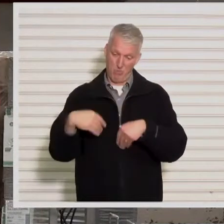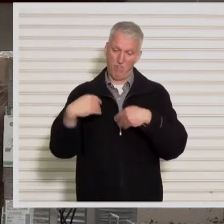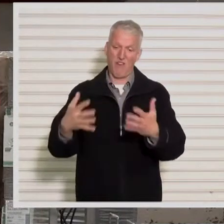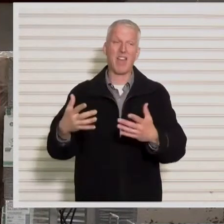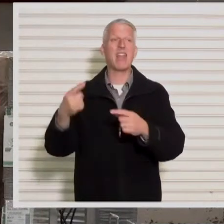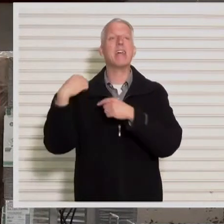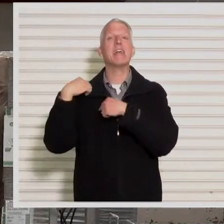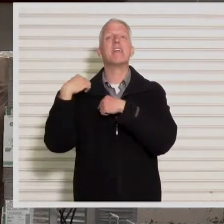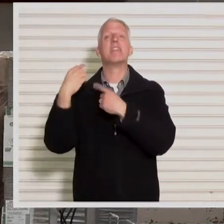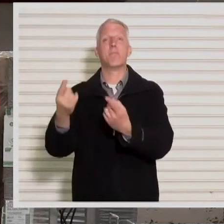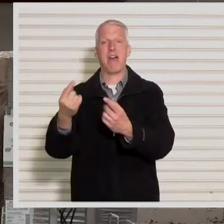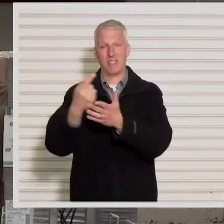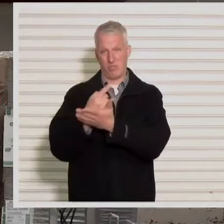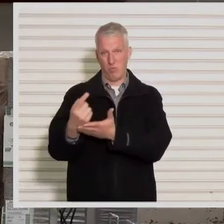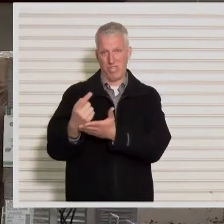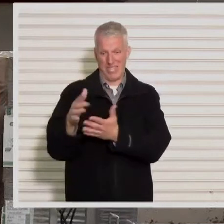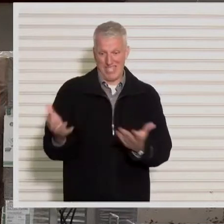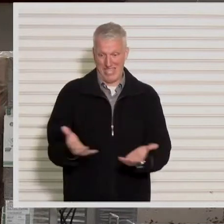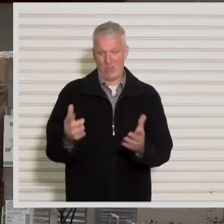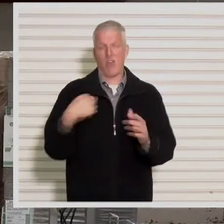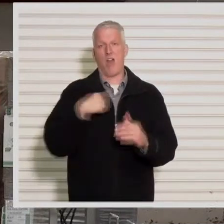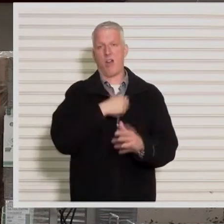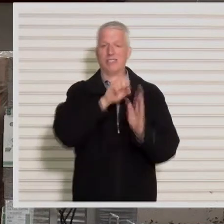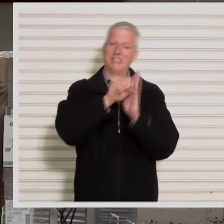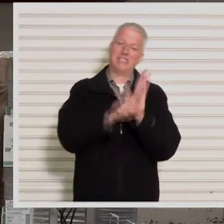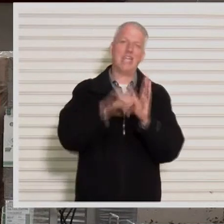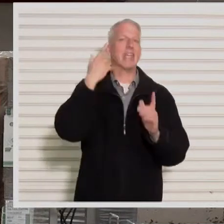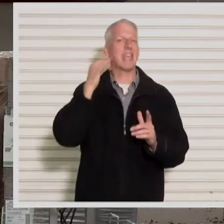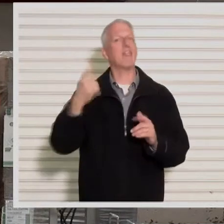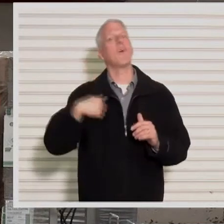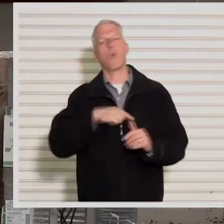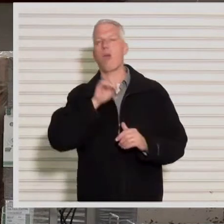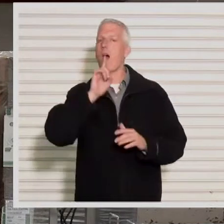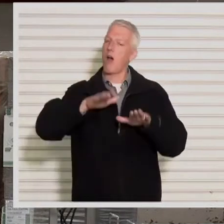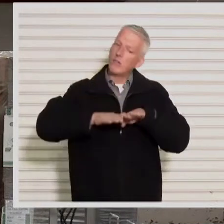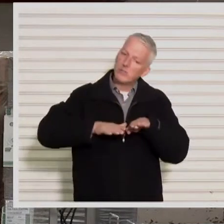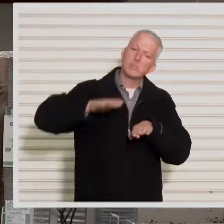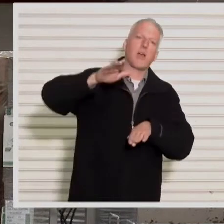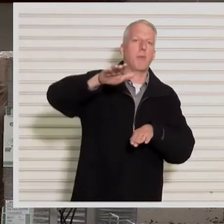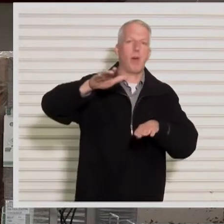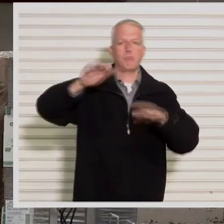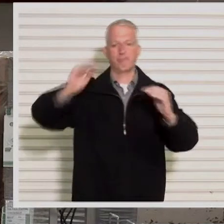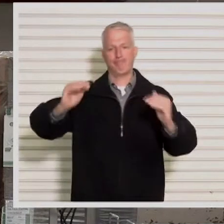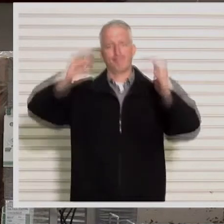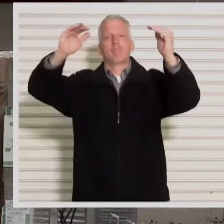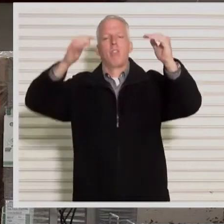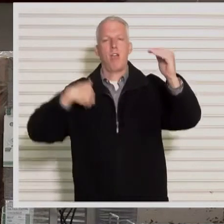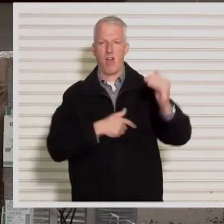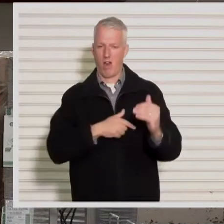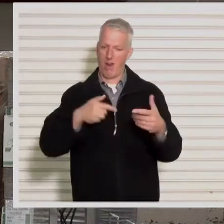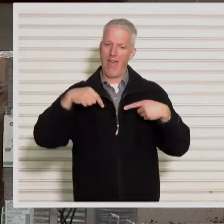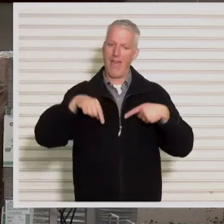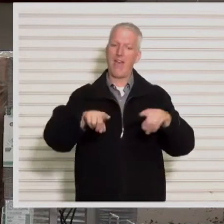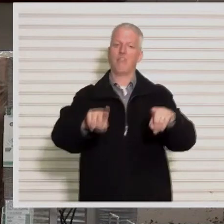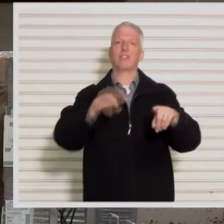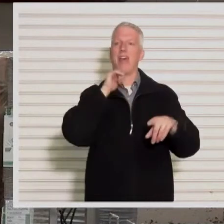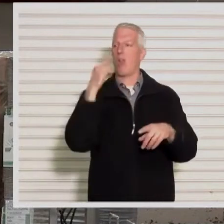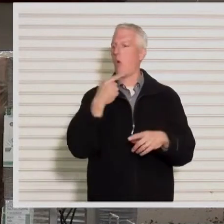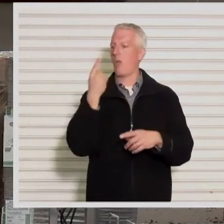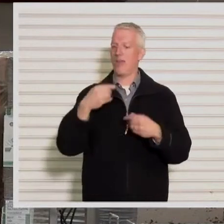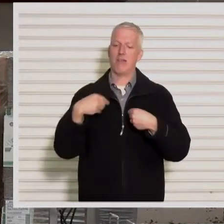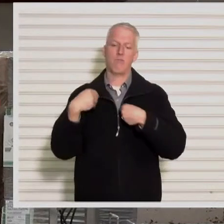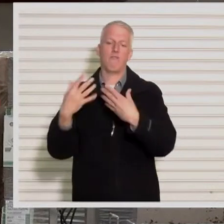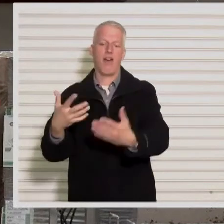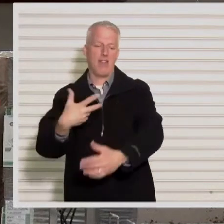in the last week here in our state. We are stepping up our efforts, not only to provide and to administer